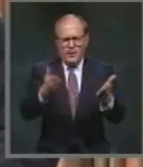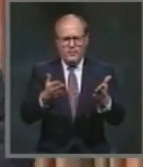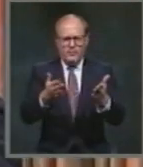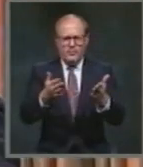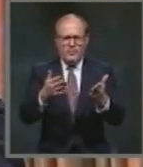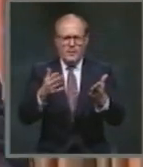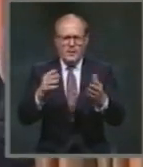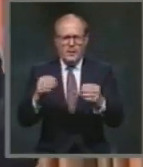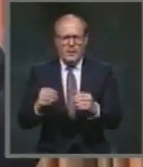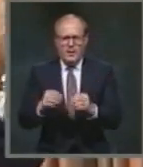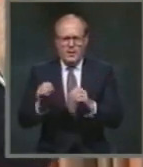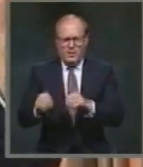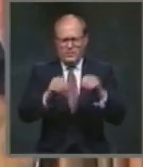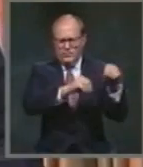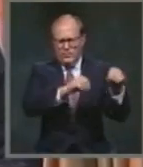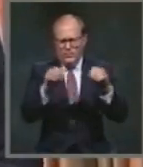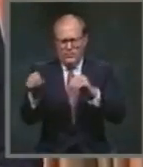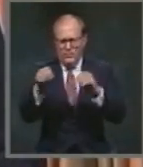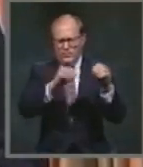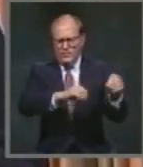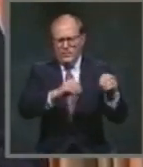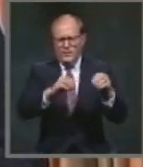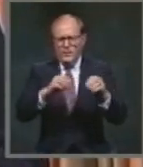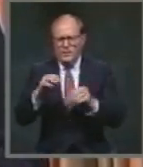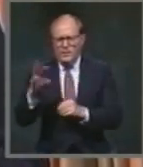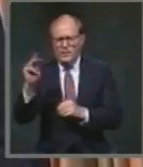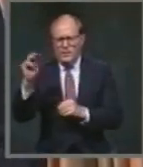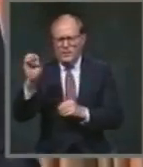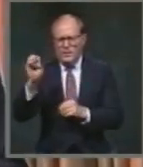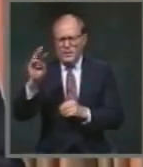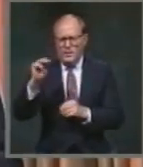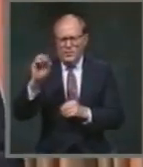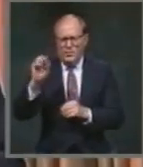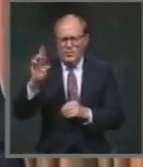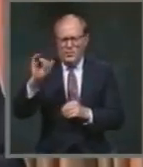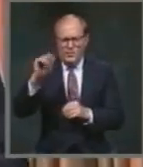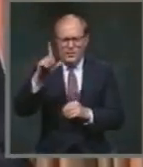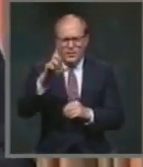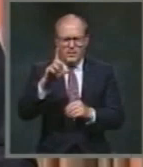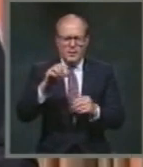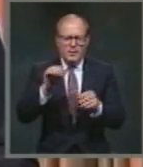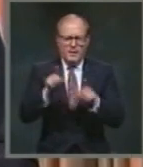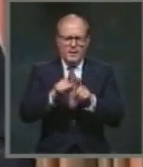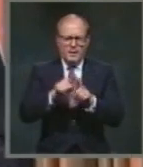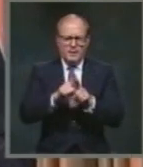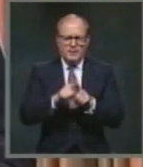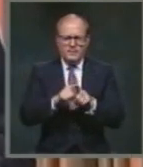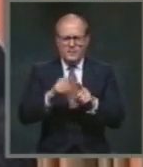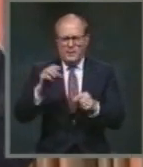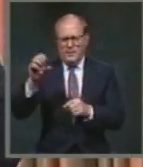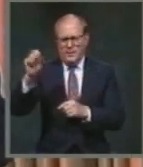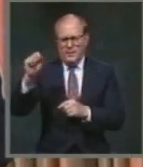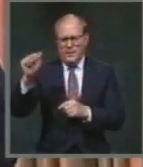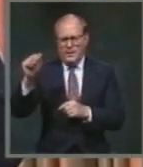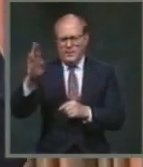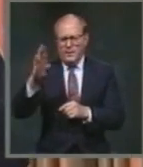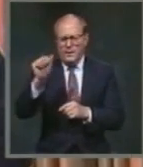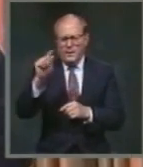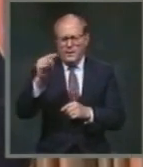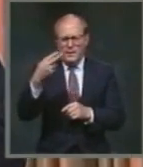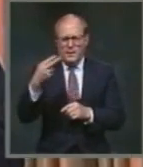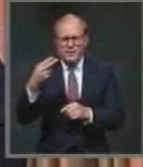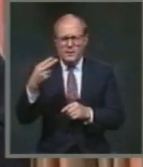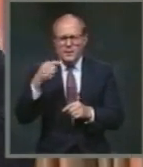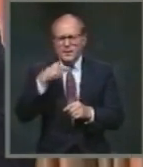movable memorial in the observance of the Sabbath day. In the Decalogue, he said, "And remember that